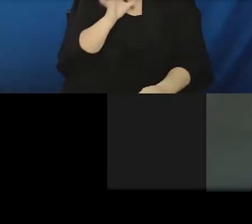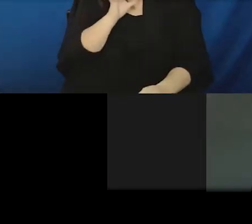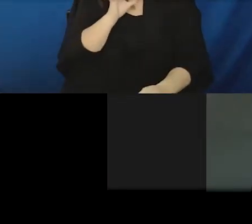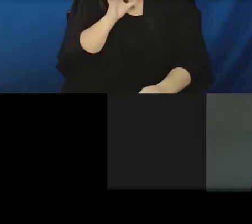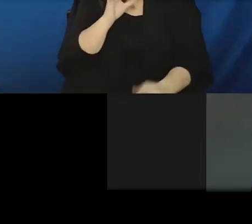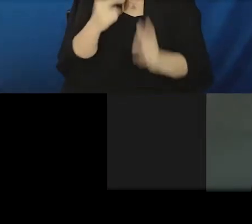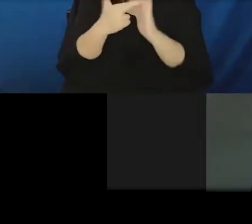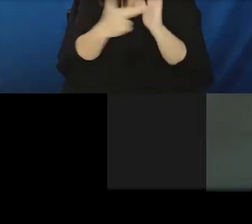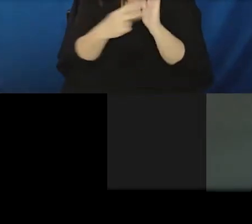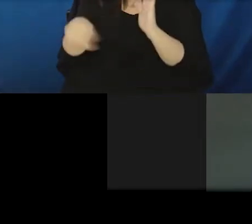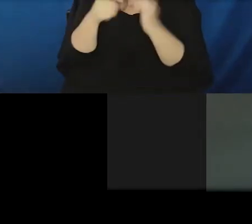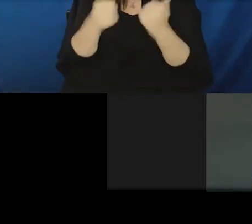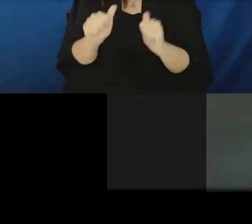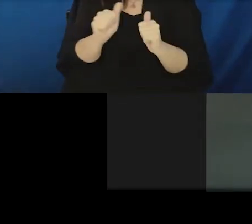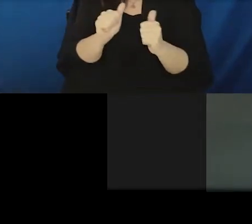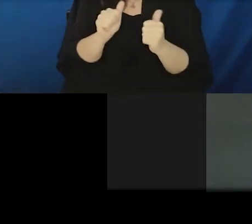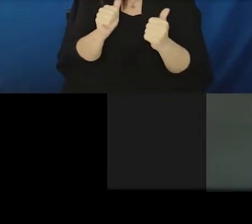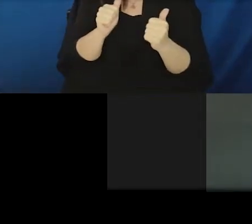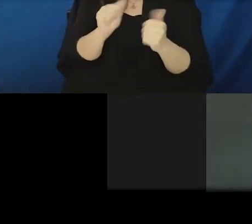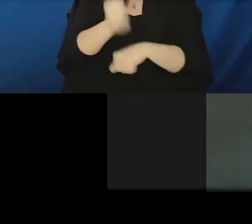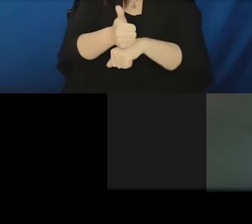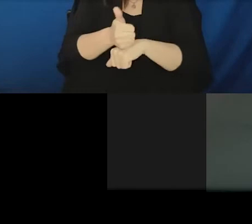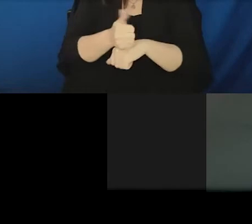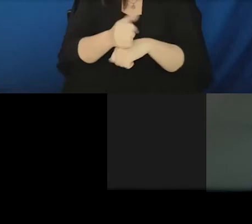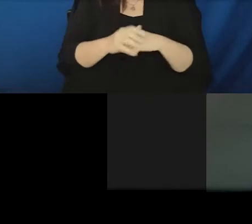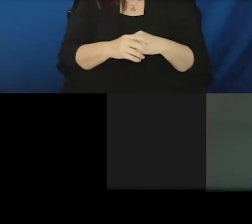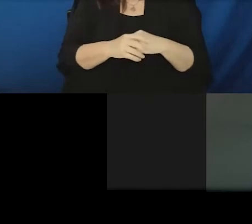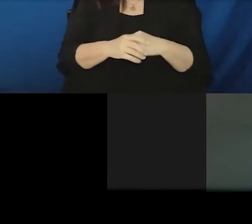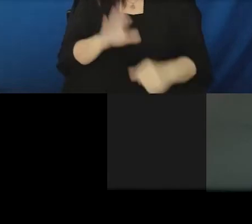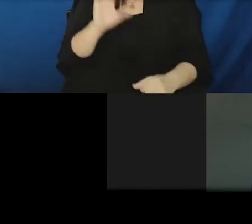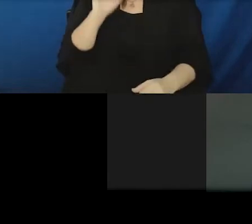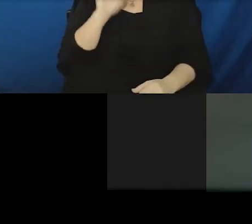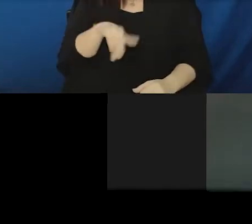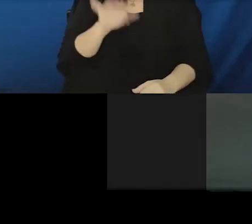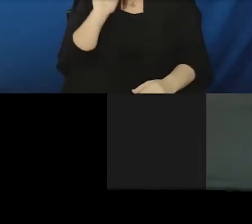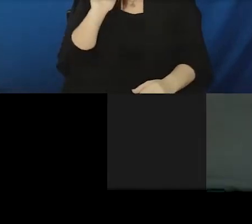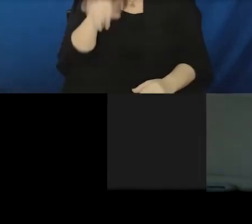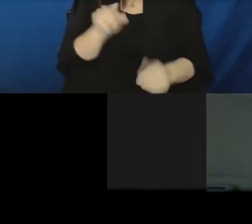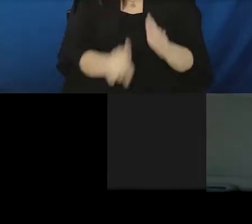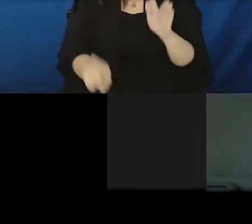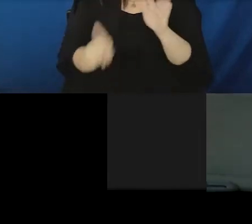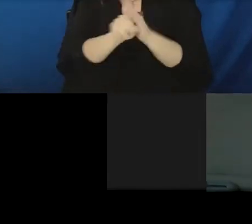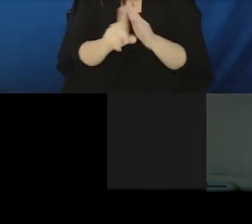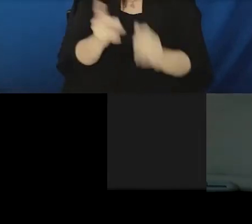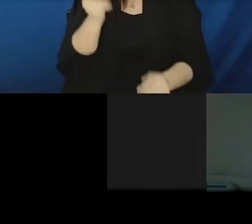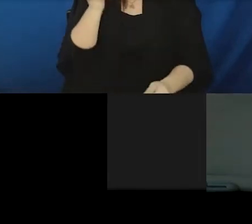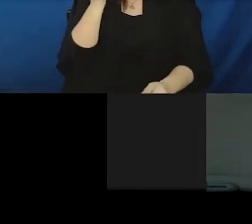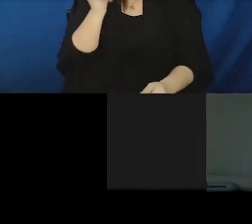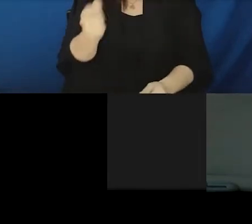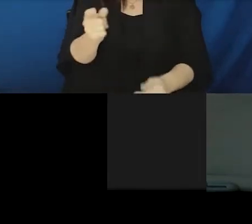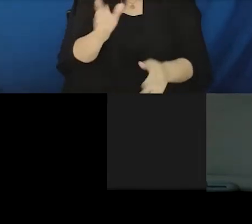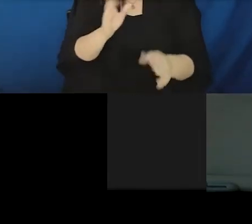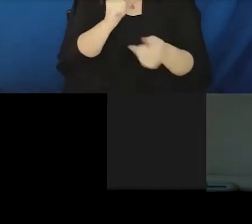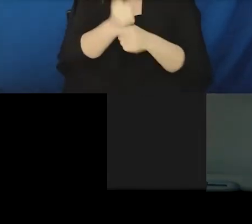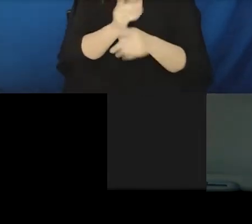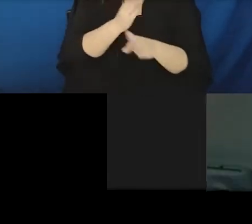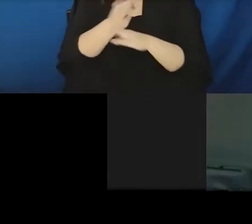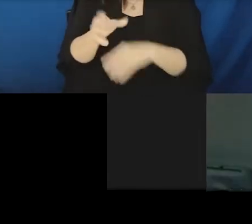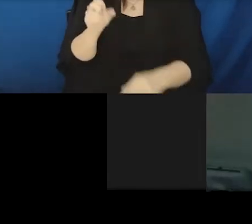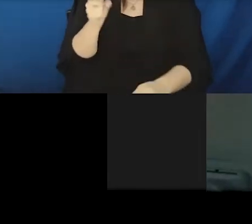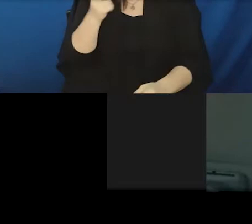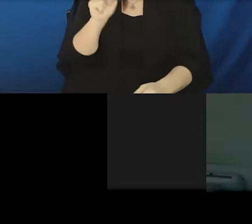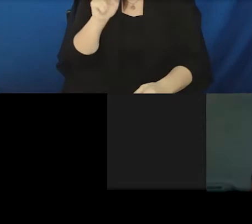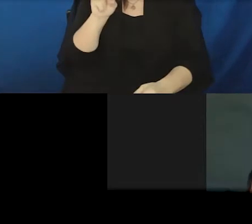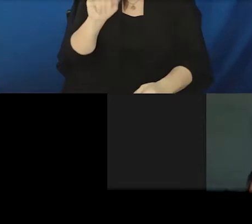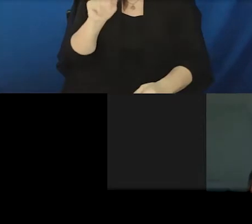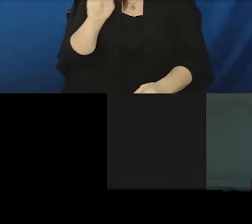to impose. Now, I note that this was brought out very quickly after Sheridan